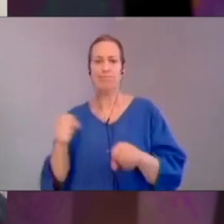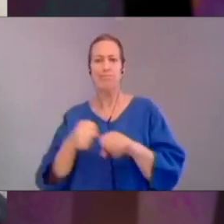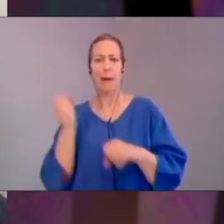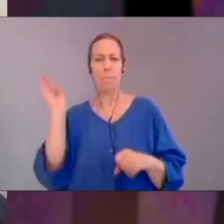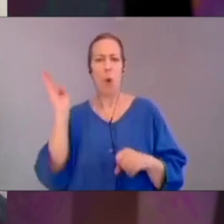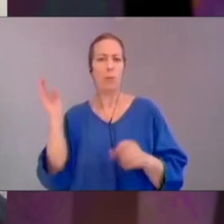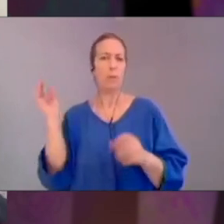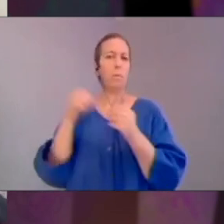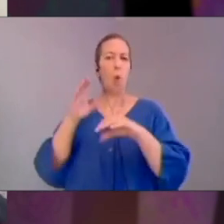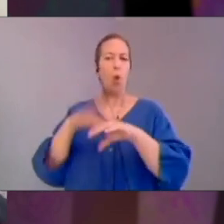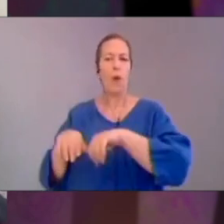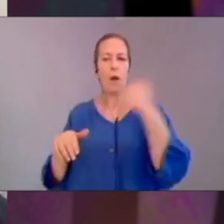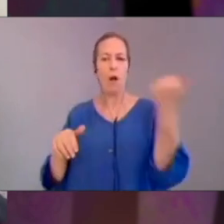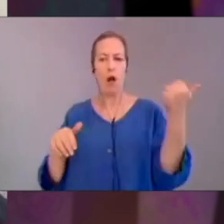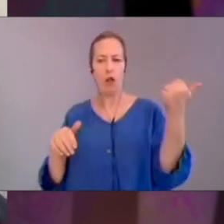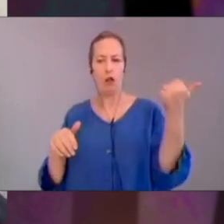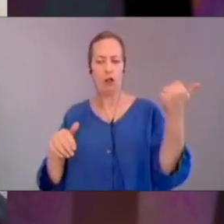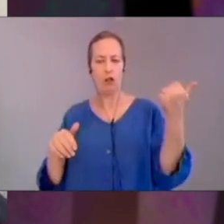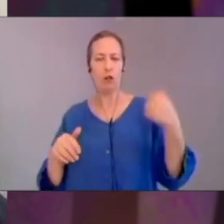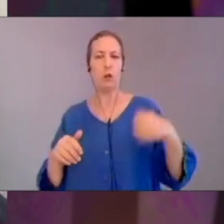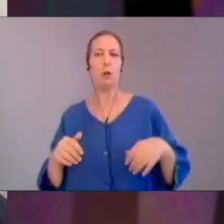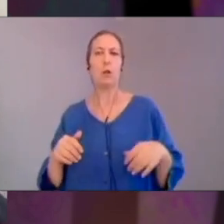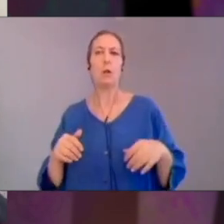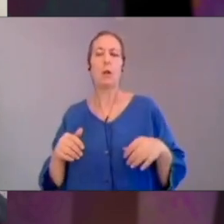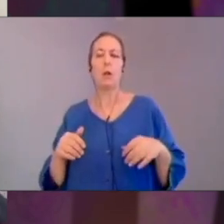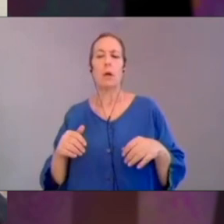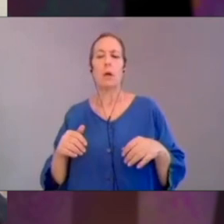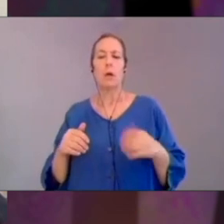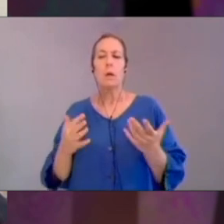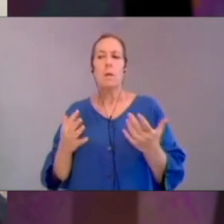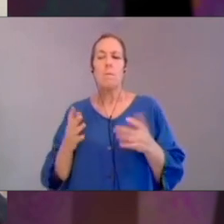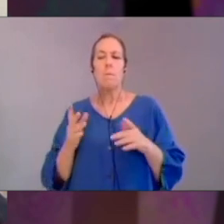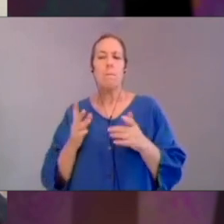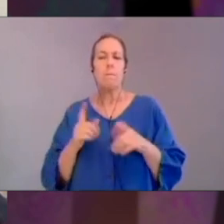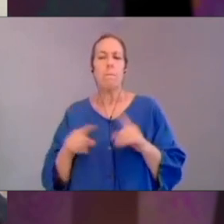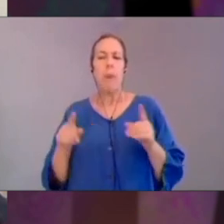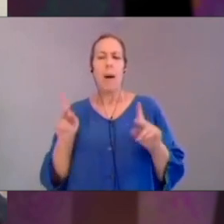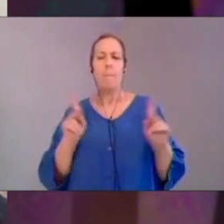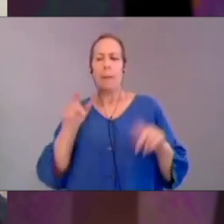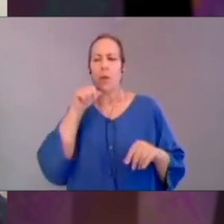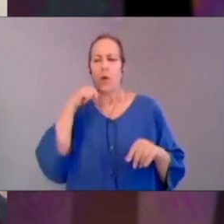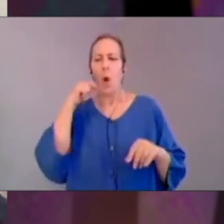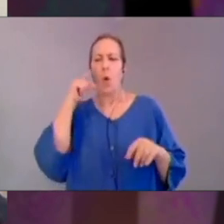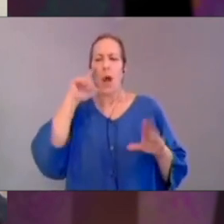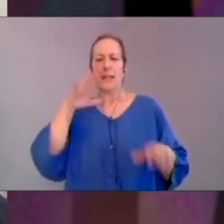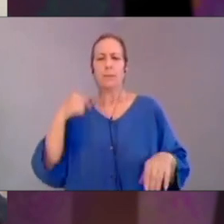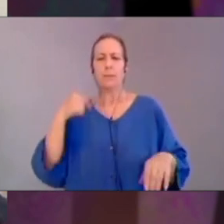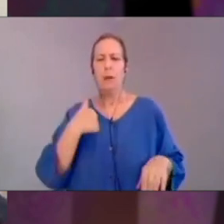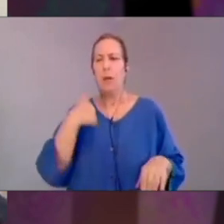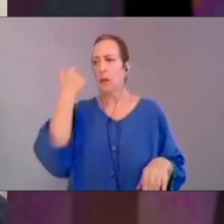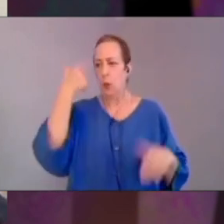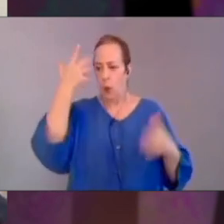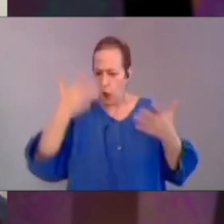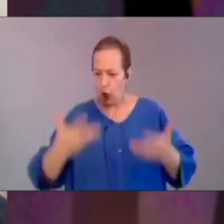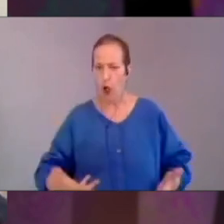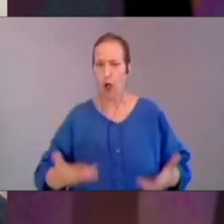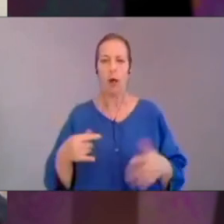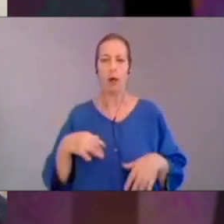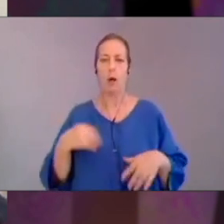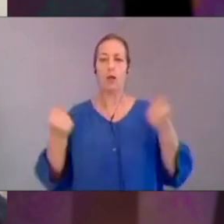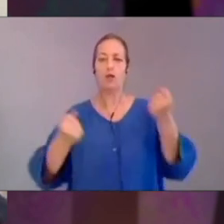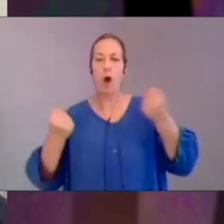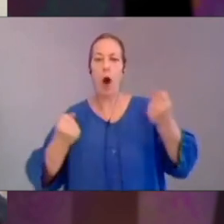But people don't expect us to look the way that we do, or to live in houses or drive cars or speak